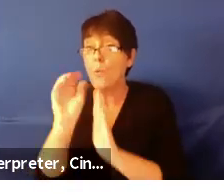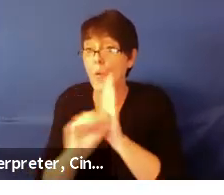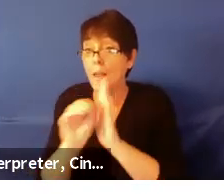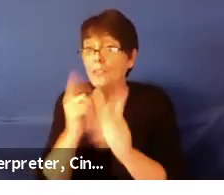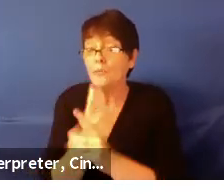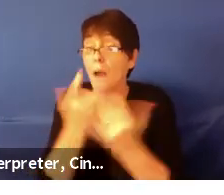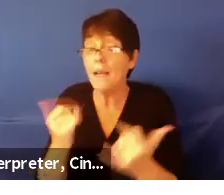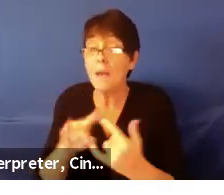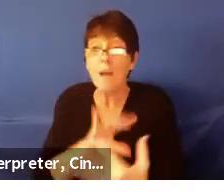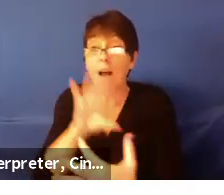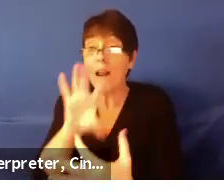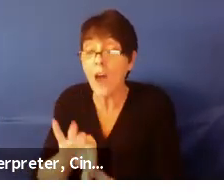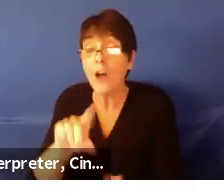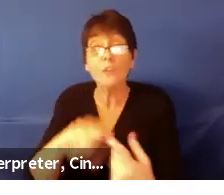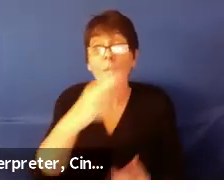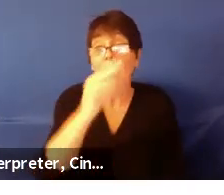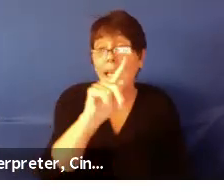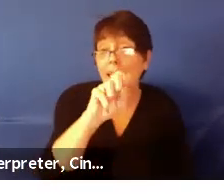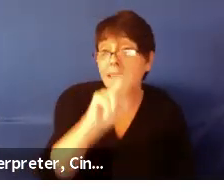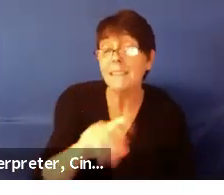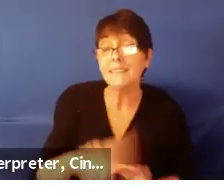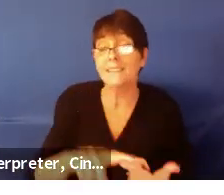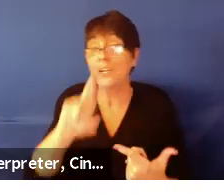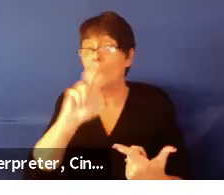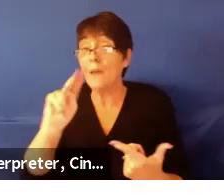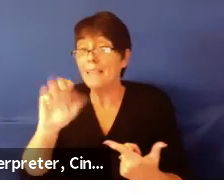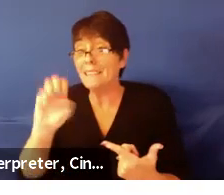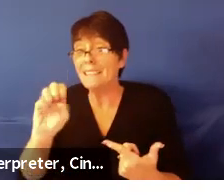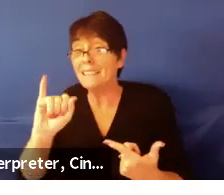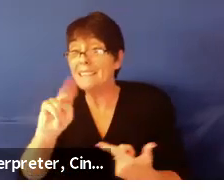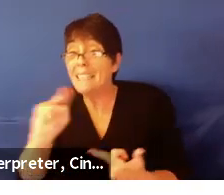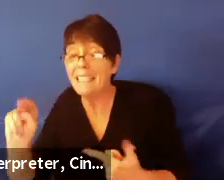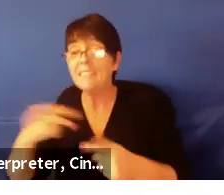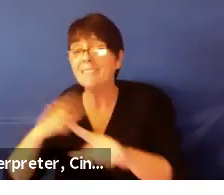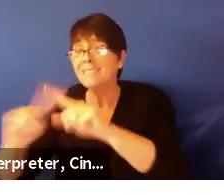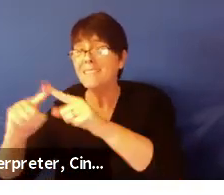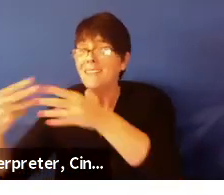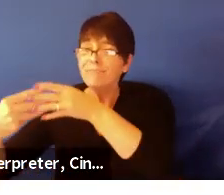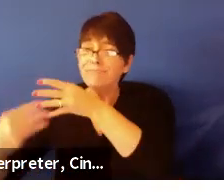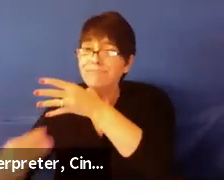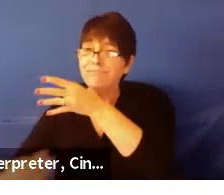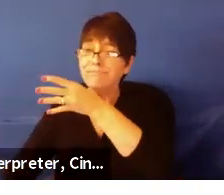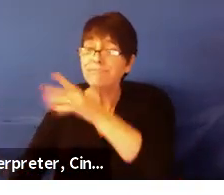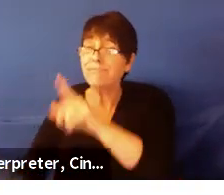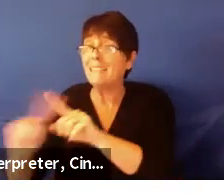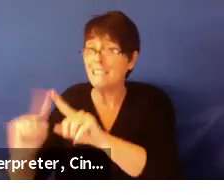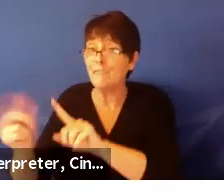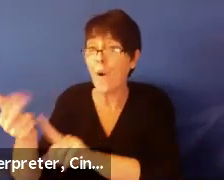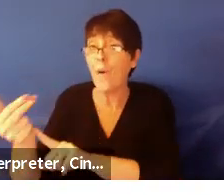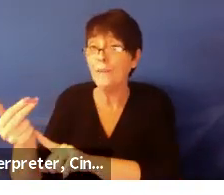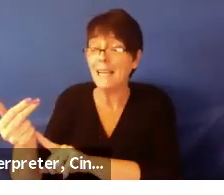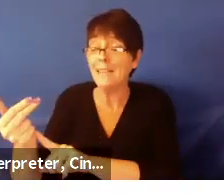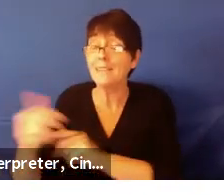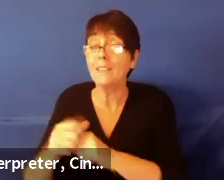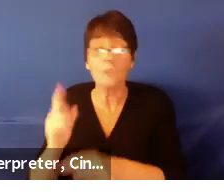they belong to Hilton and Residence Inn and all the other kinds of facilities. And so